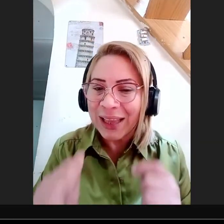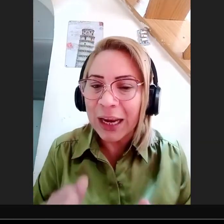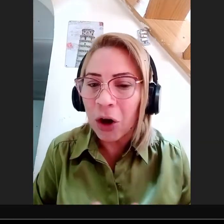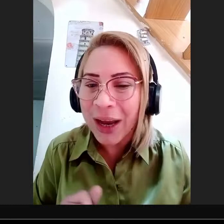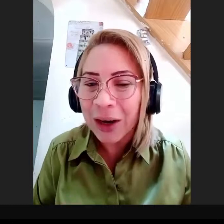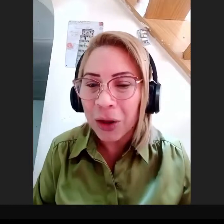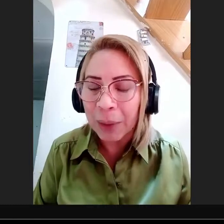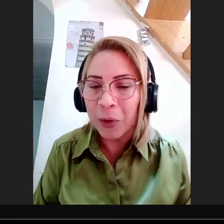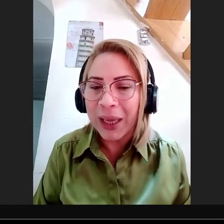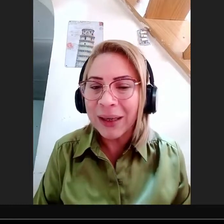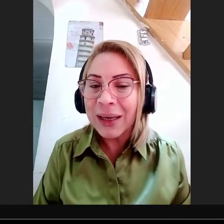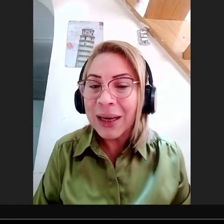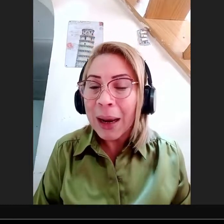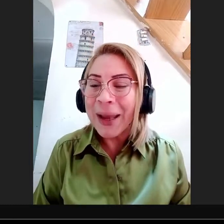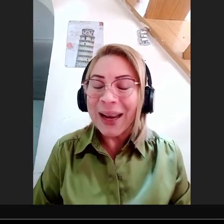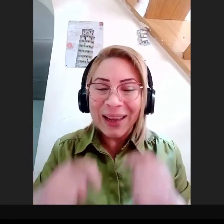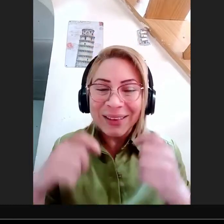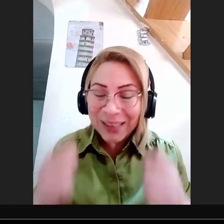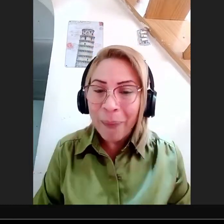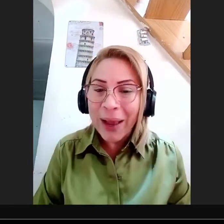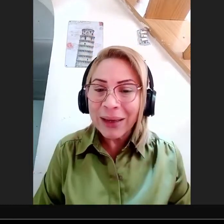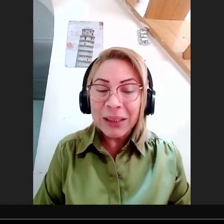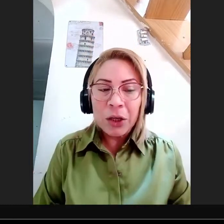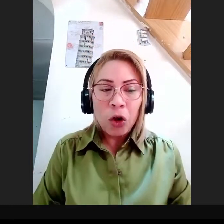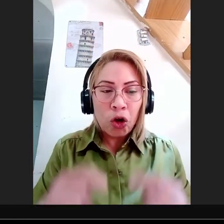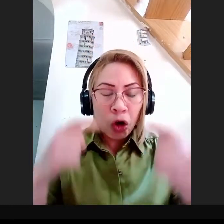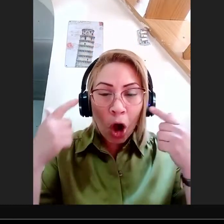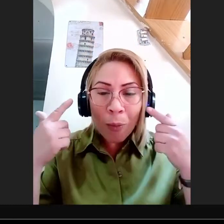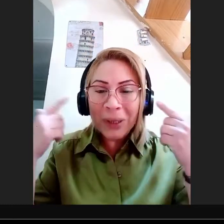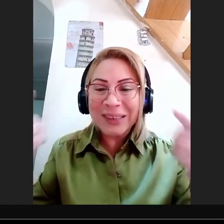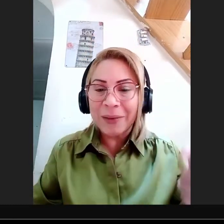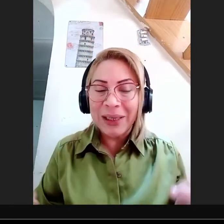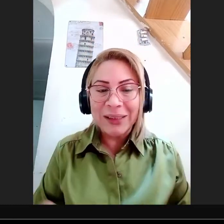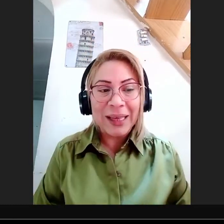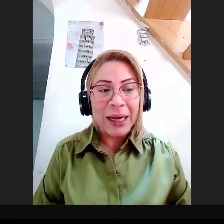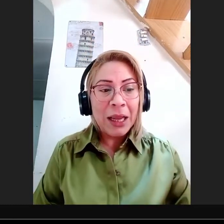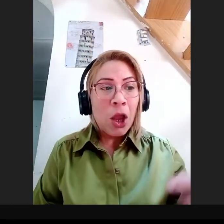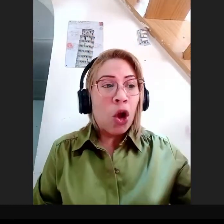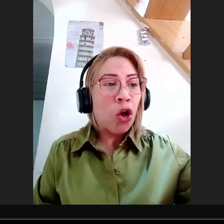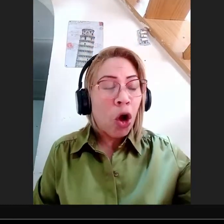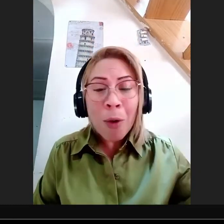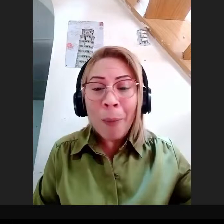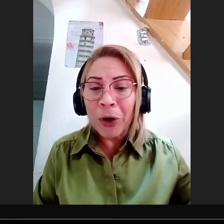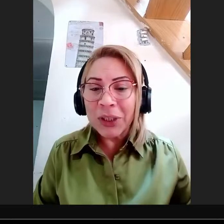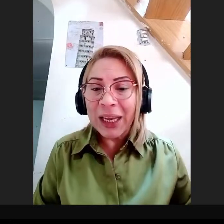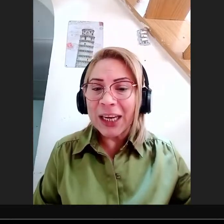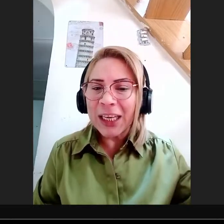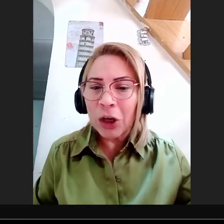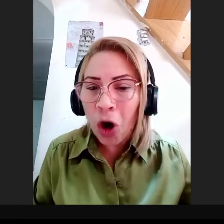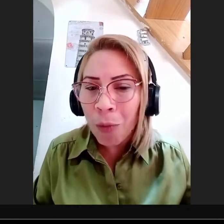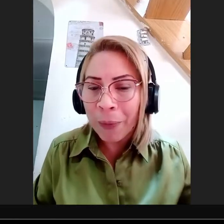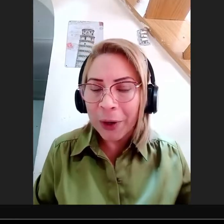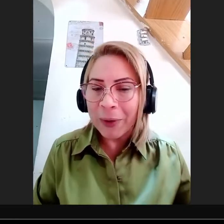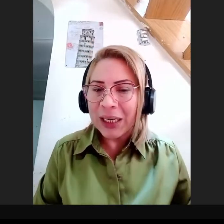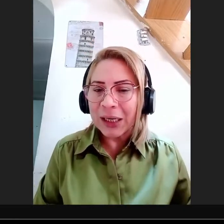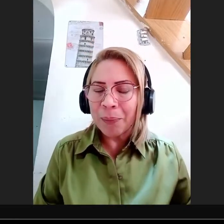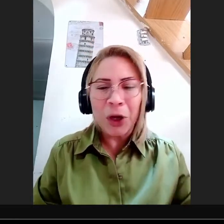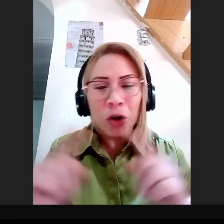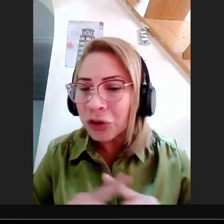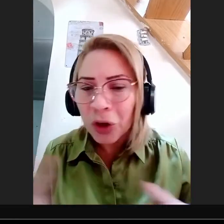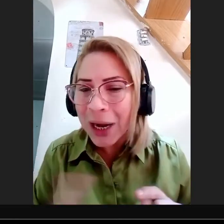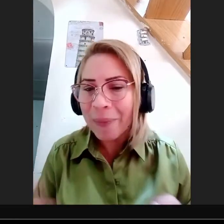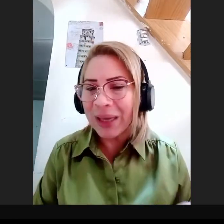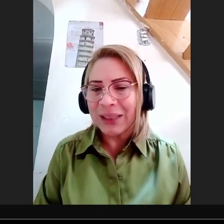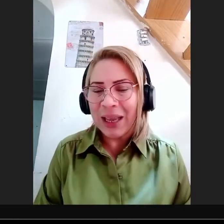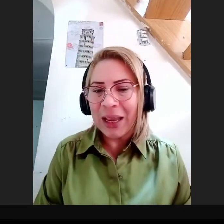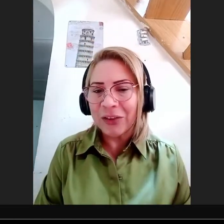So what we need is training for those in power, for them to understand how